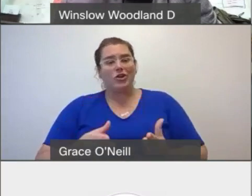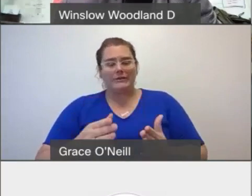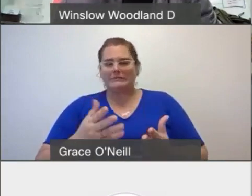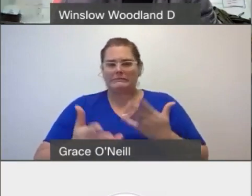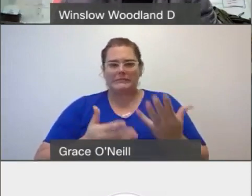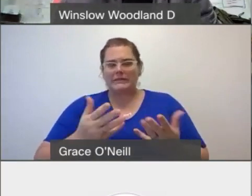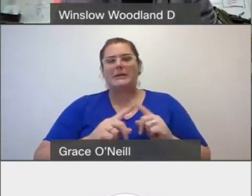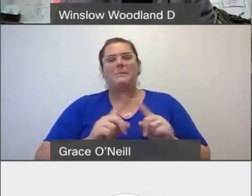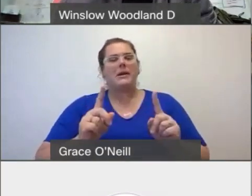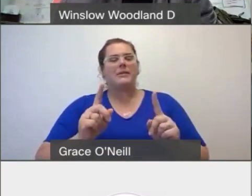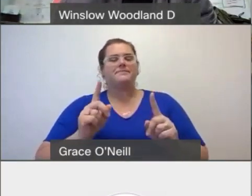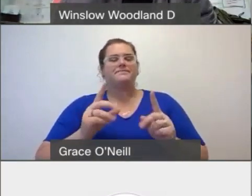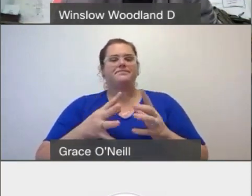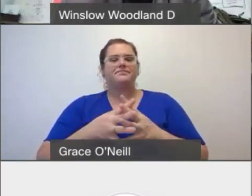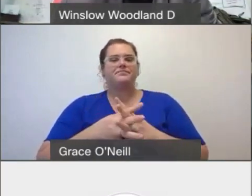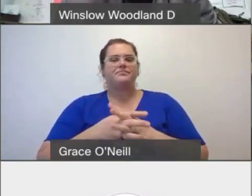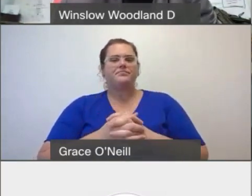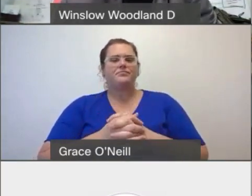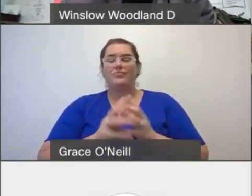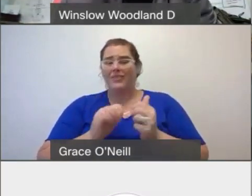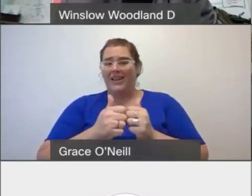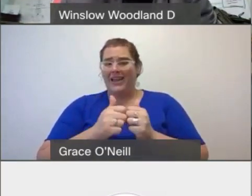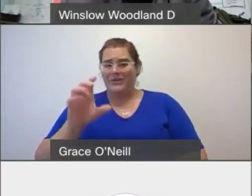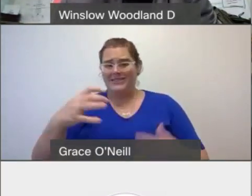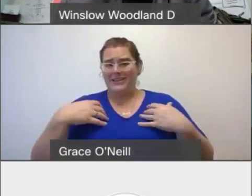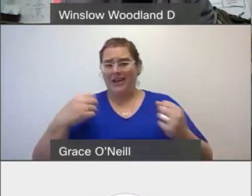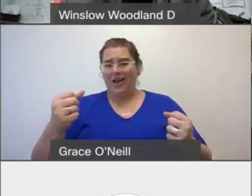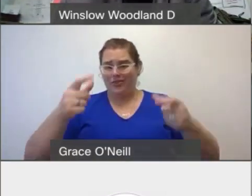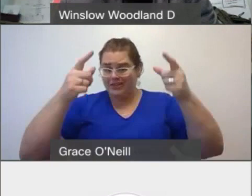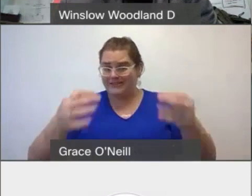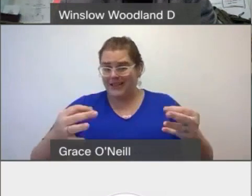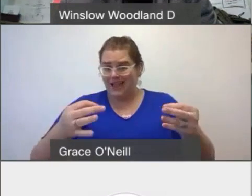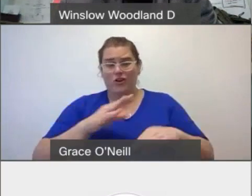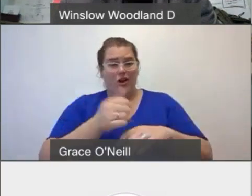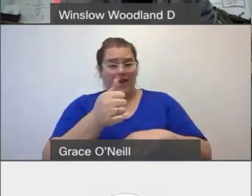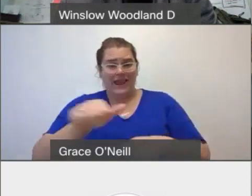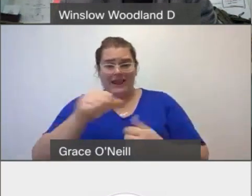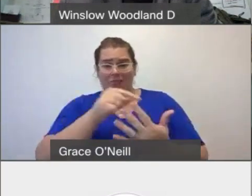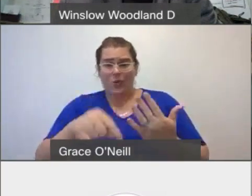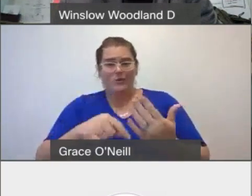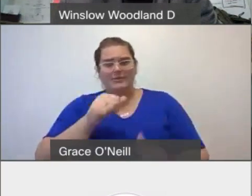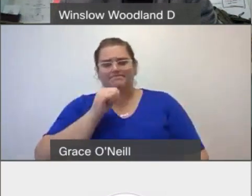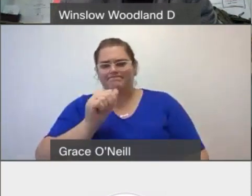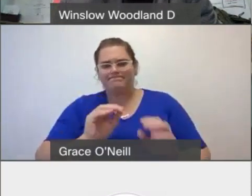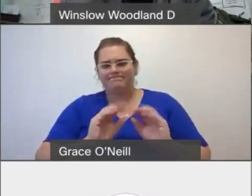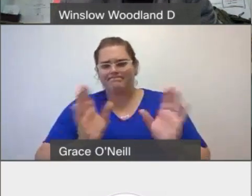not seen how DC Health has ruled on any of these.